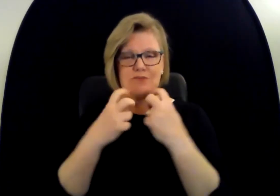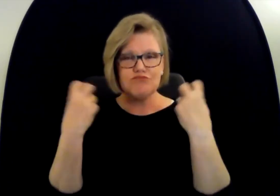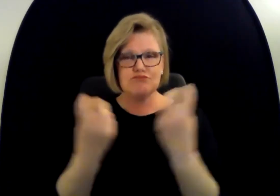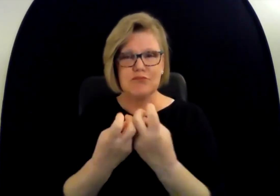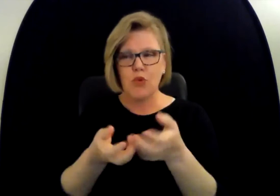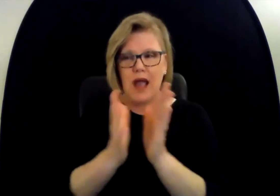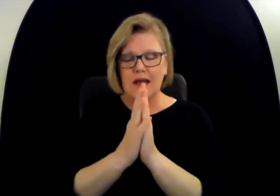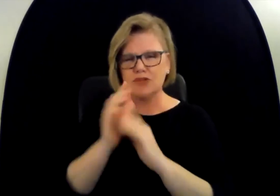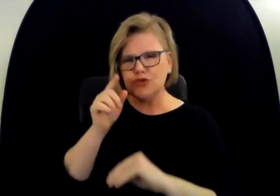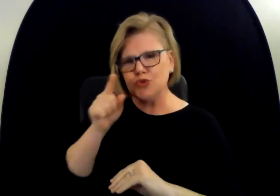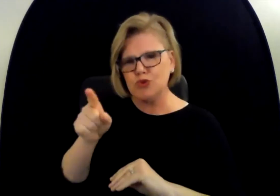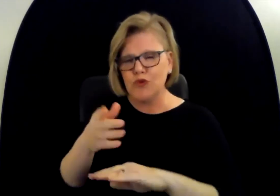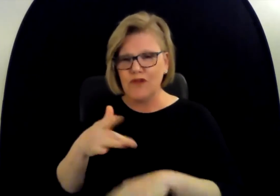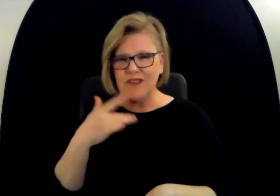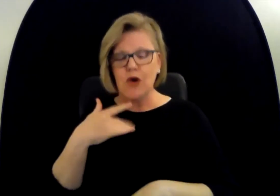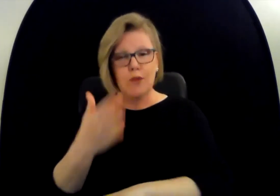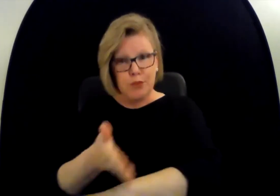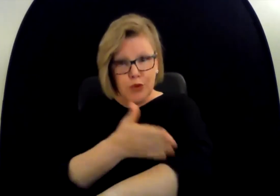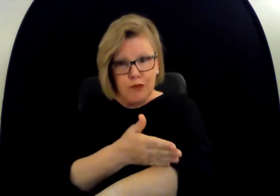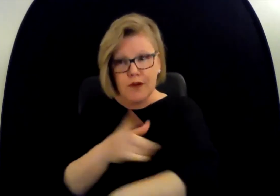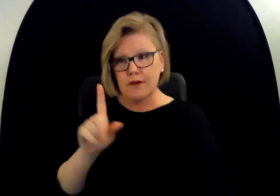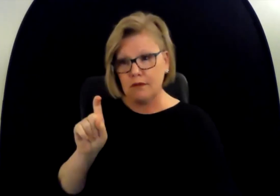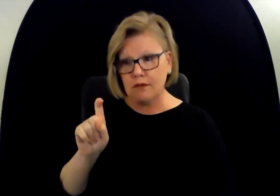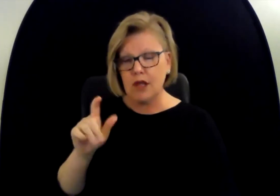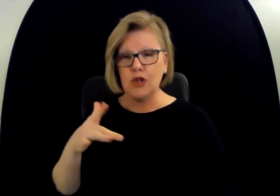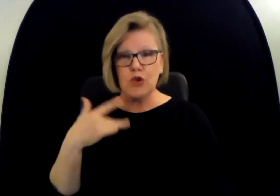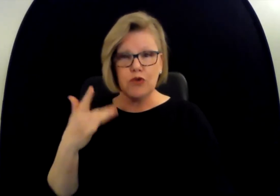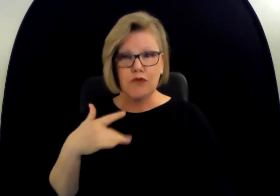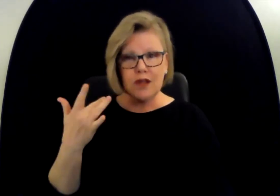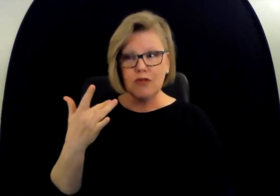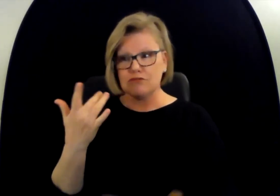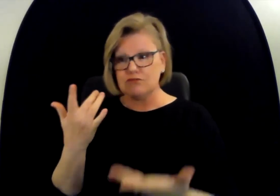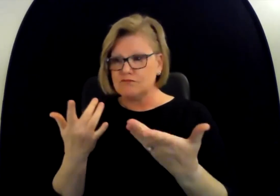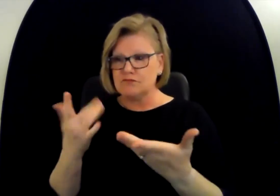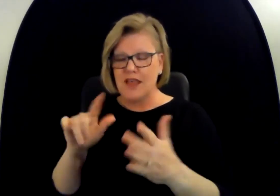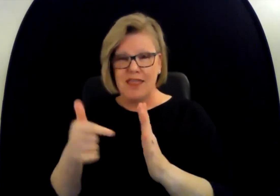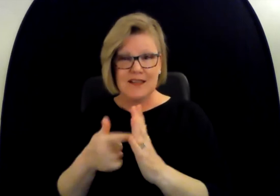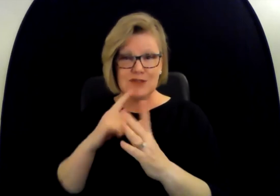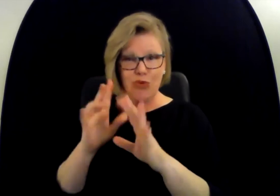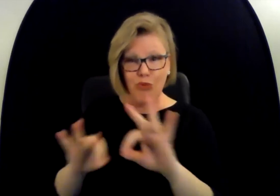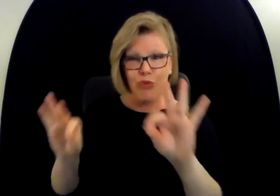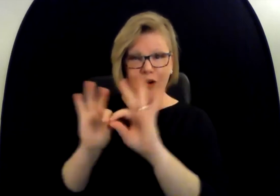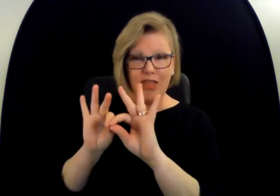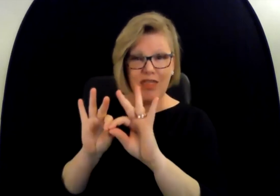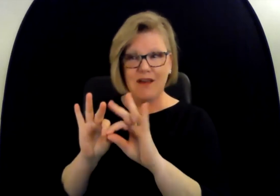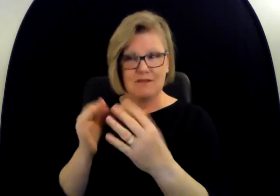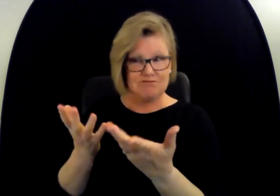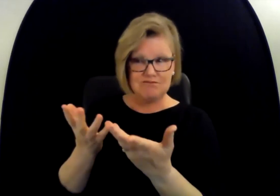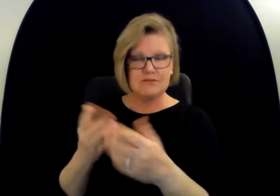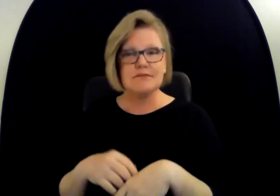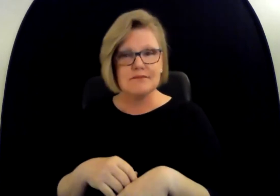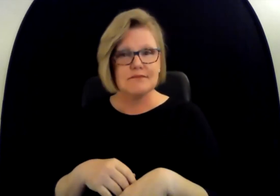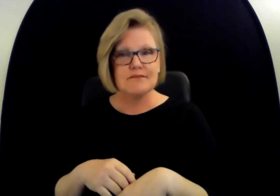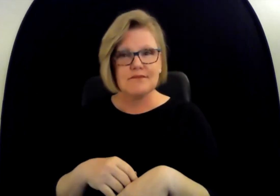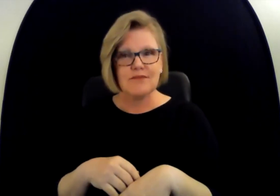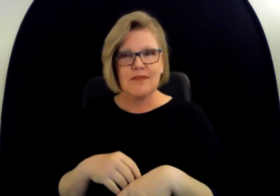Are you making progress? And are you seeing that life that makes this all worth it? So yeah, I don't know if that